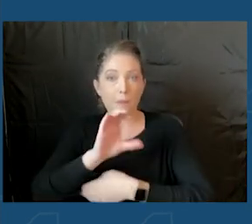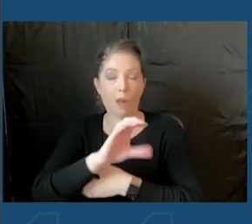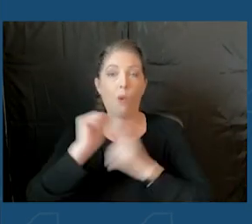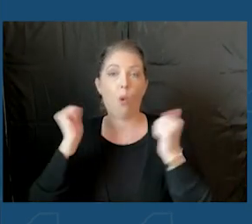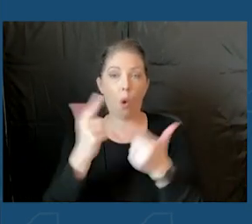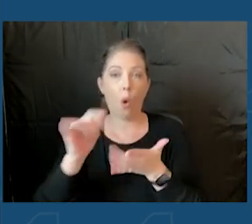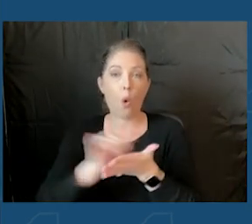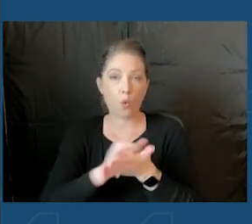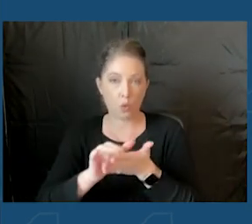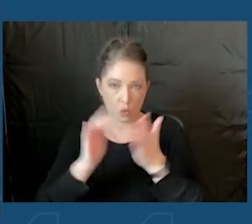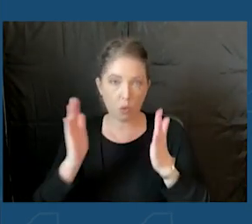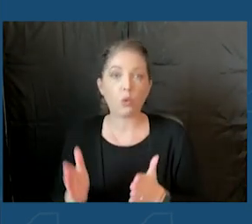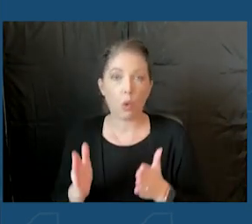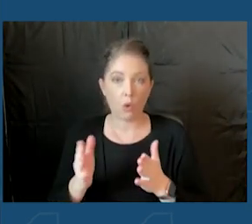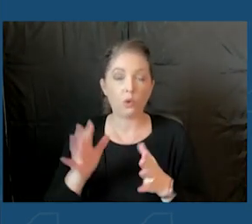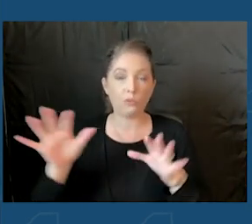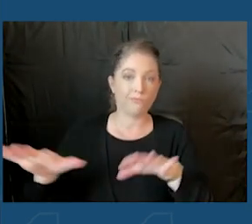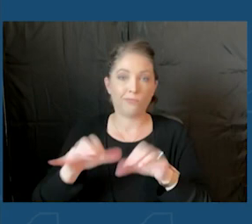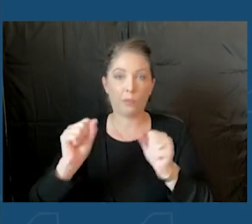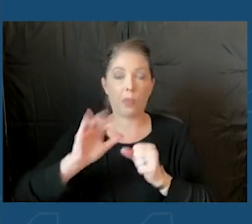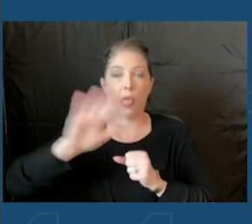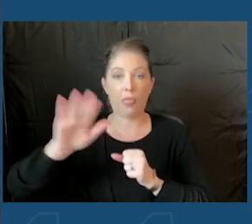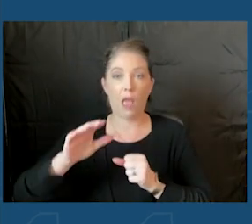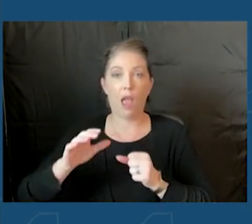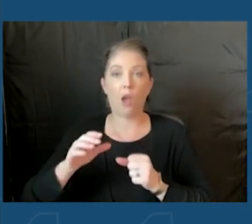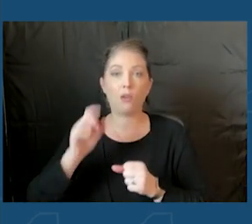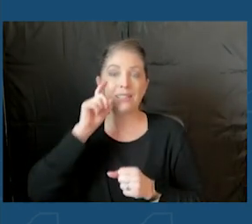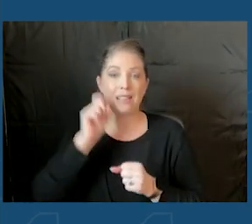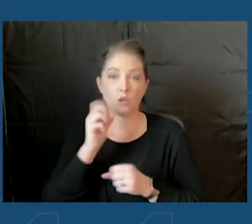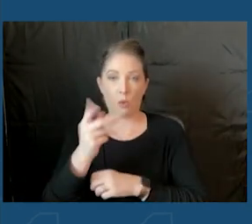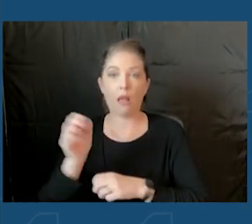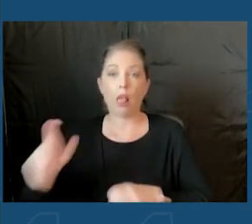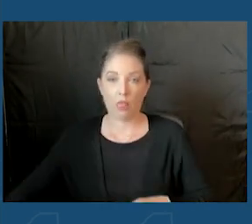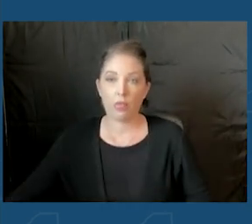Yorkers to take charge of their sexual health.